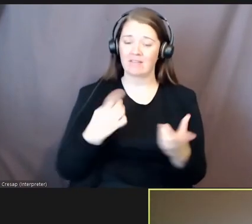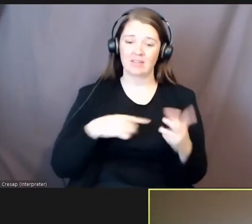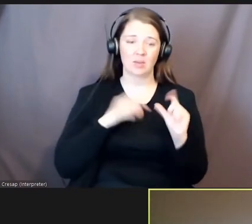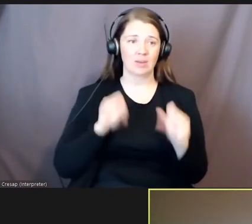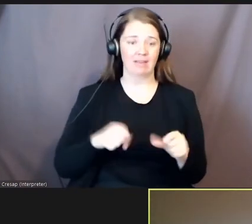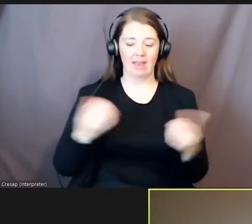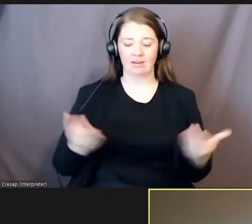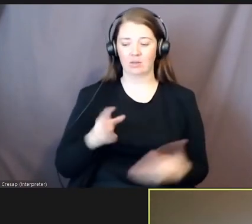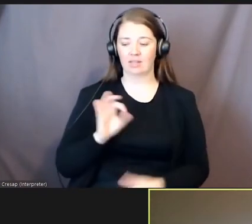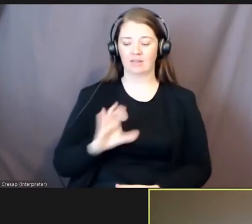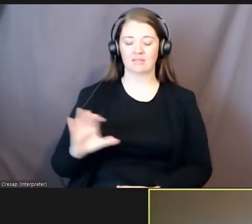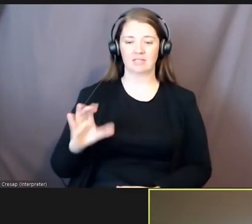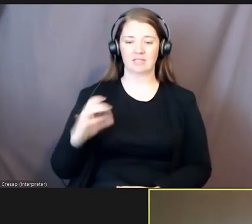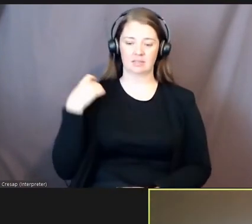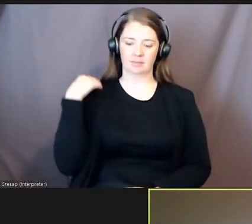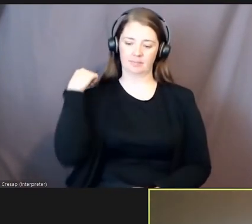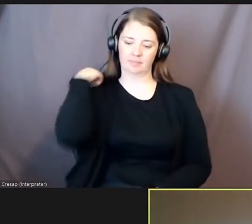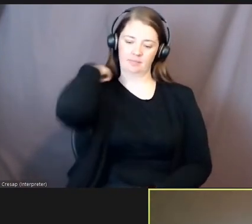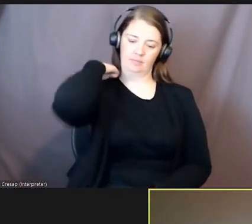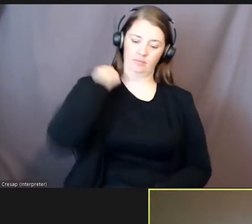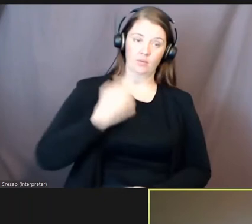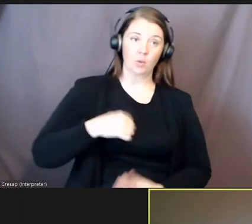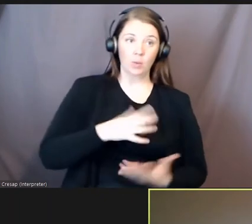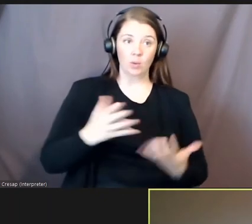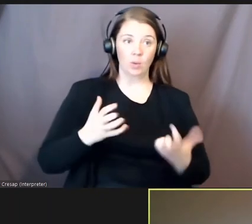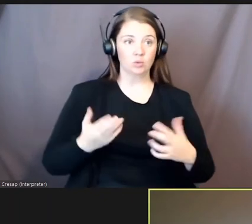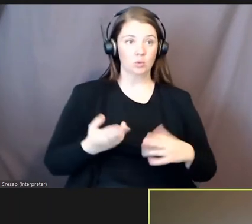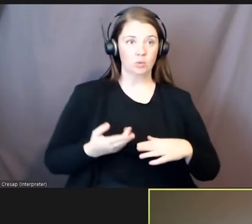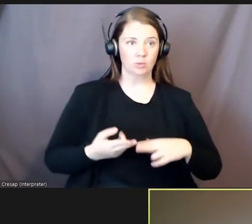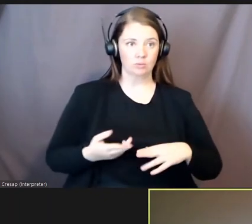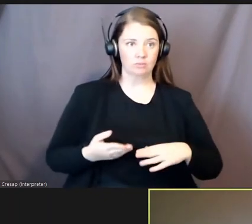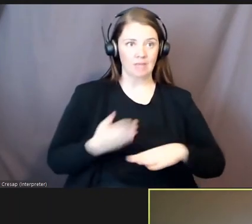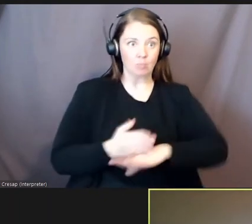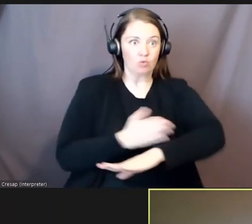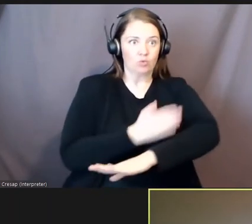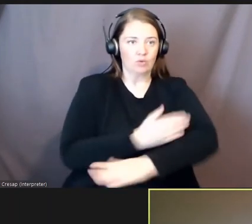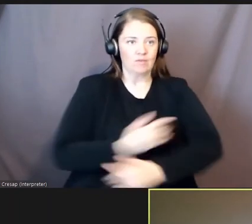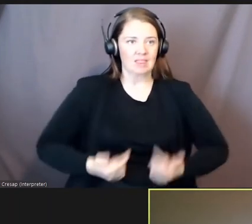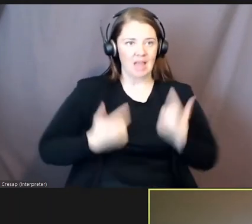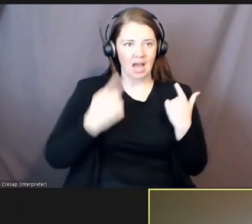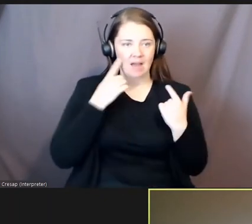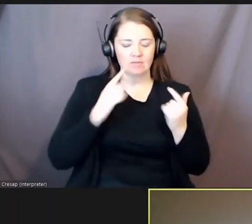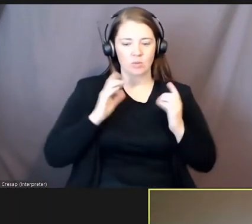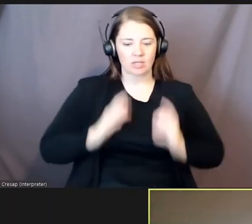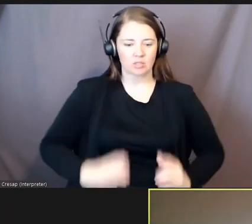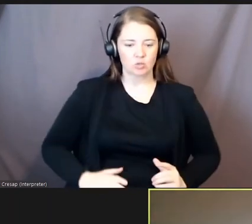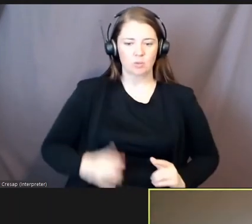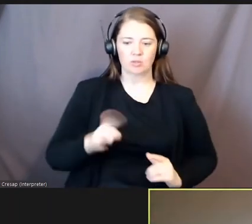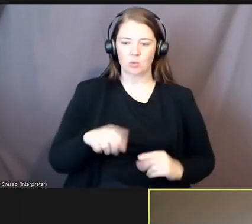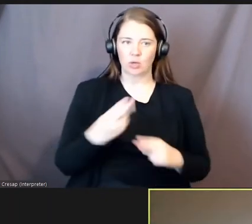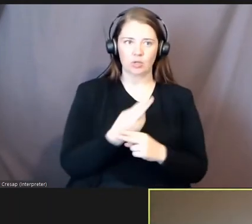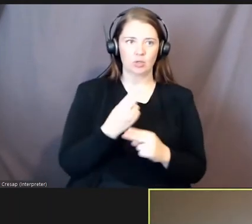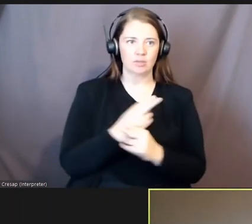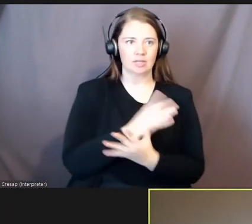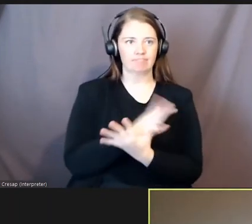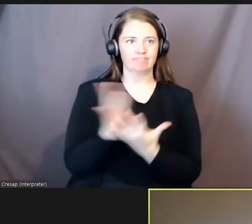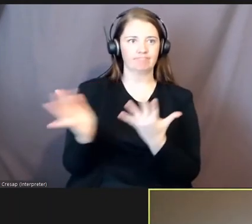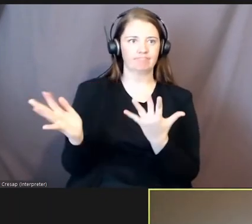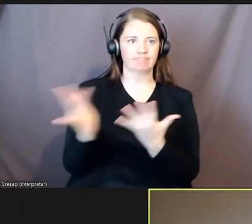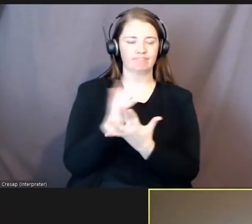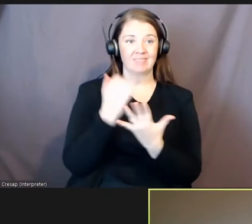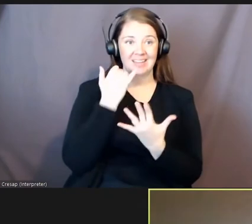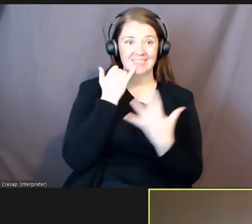is to improve the lives of the consumers that are using these full ranges of telehealth